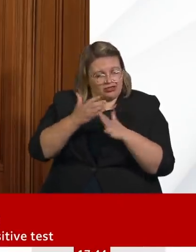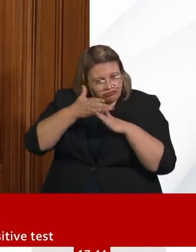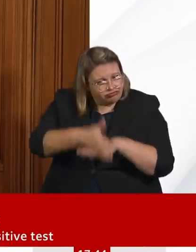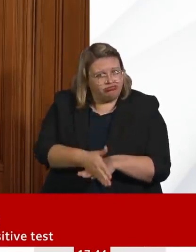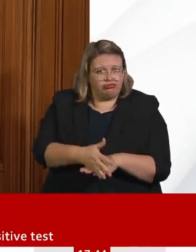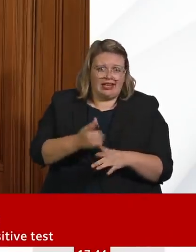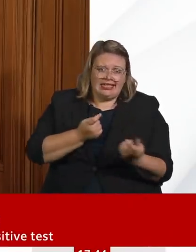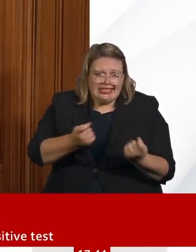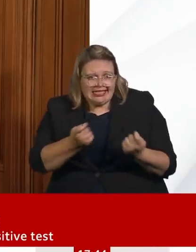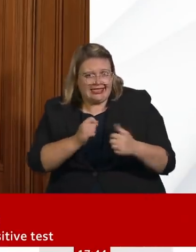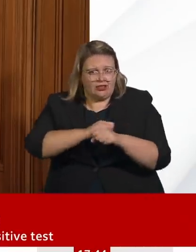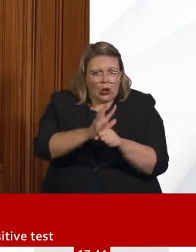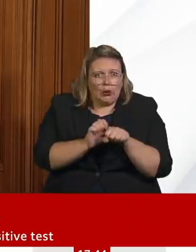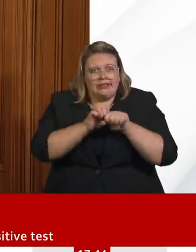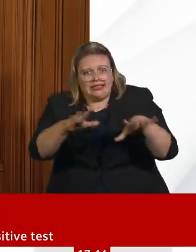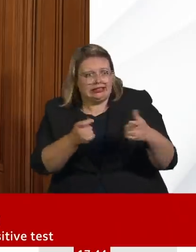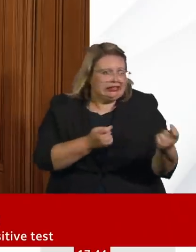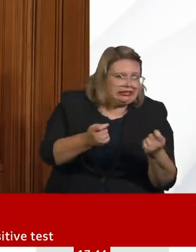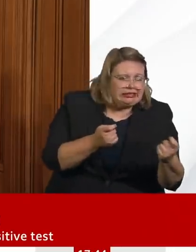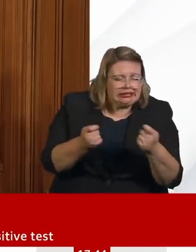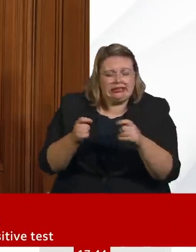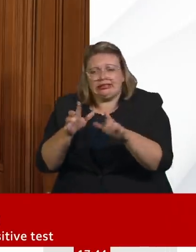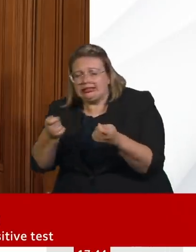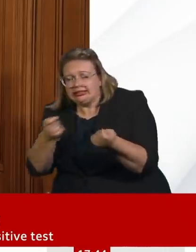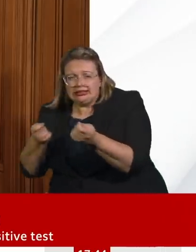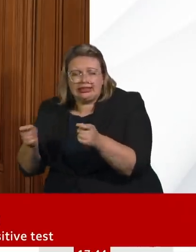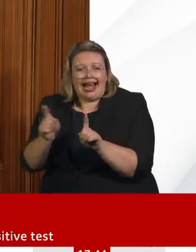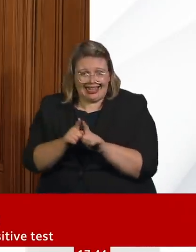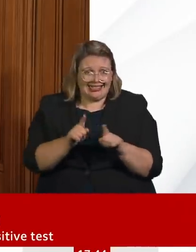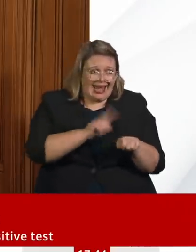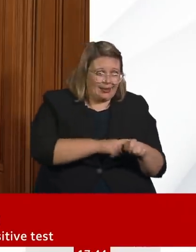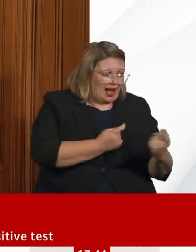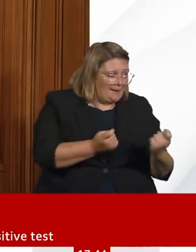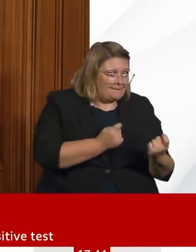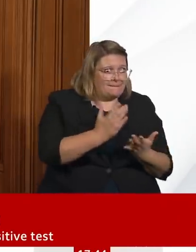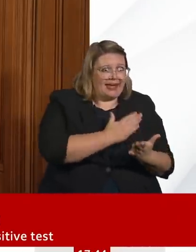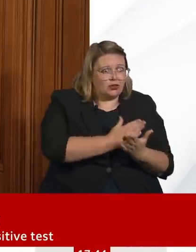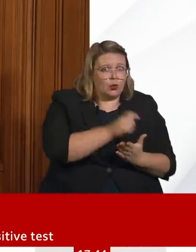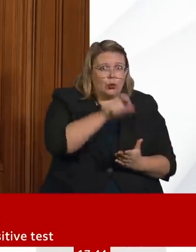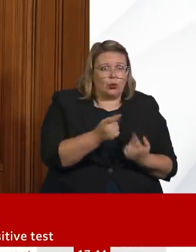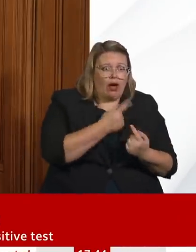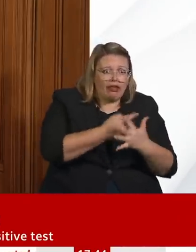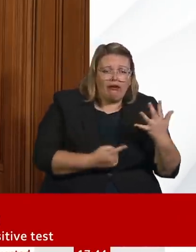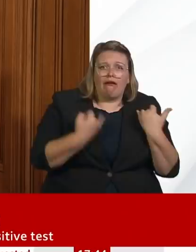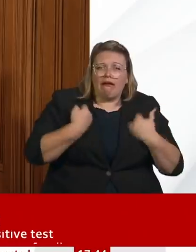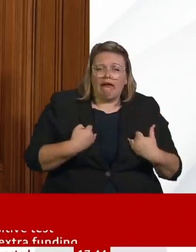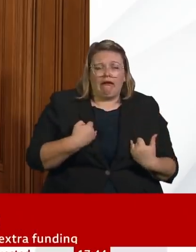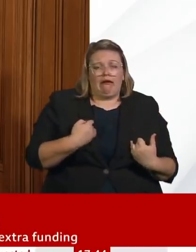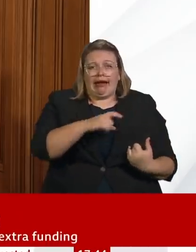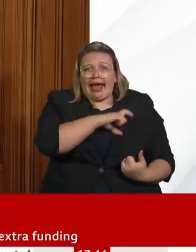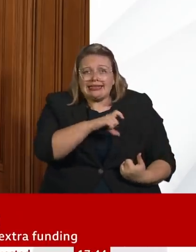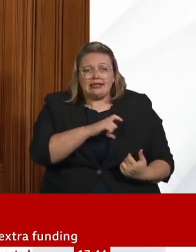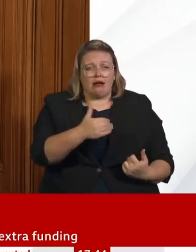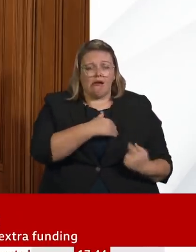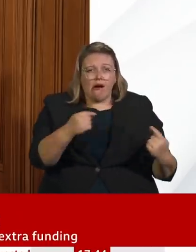same time are ensuring that all other patients, cancer patients, patients with heart attacks, with strokes,